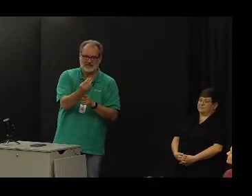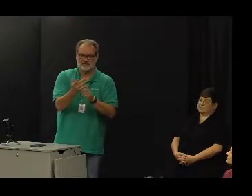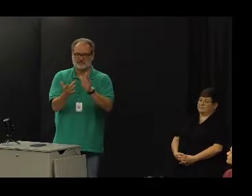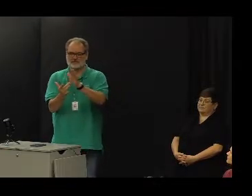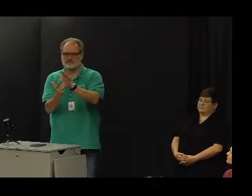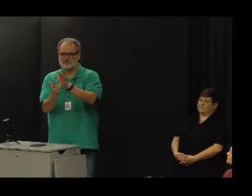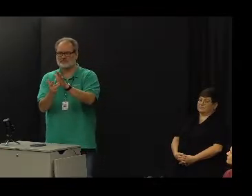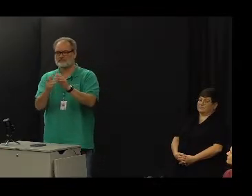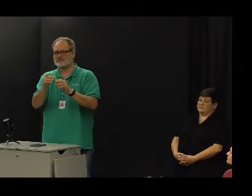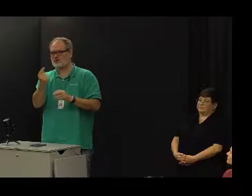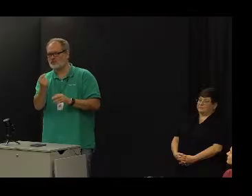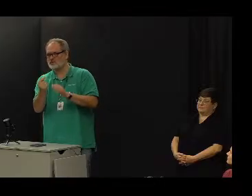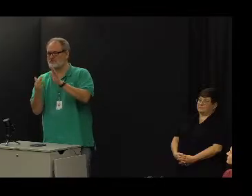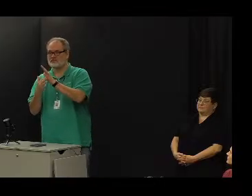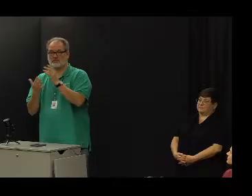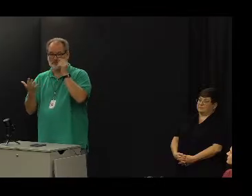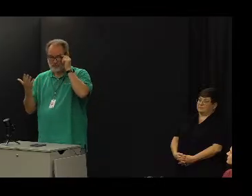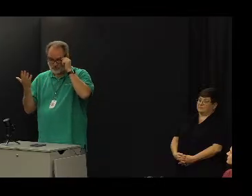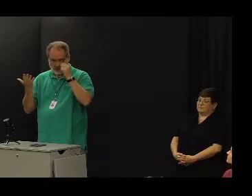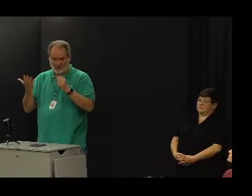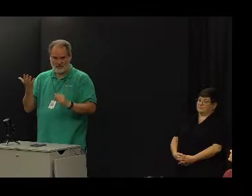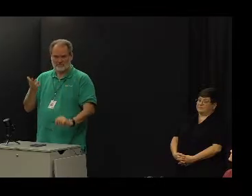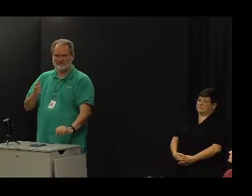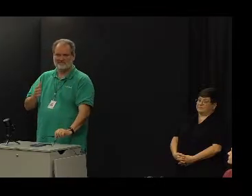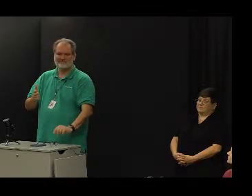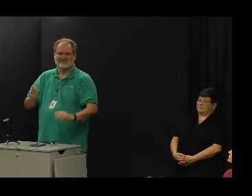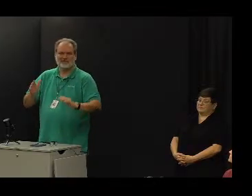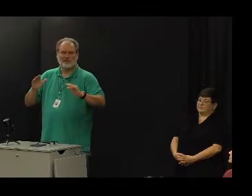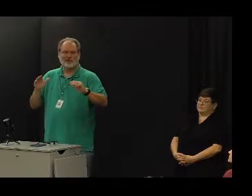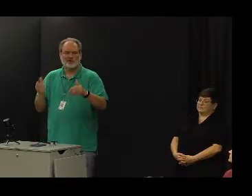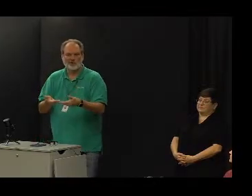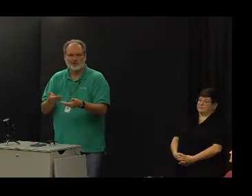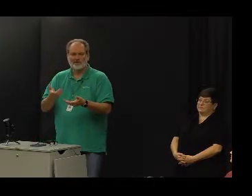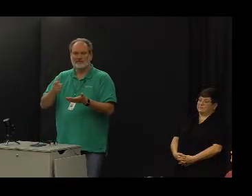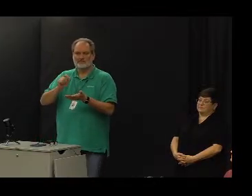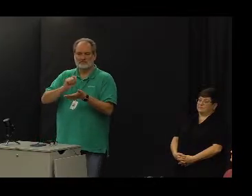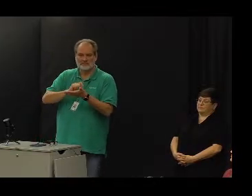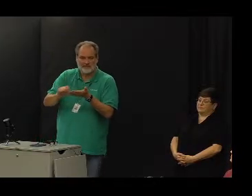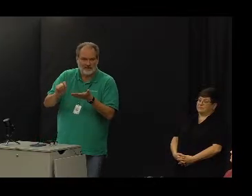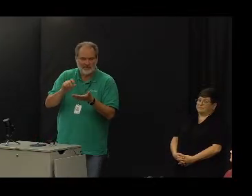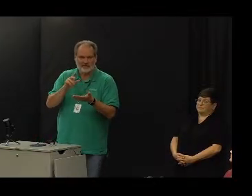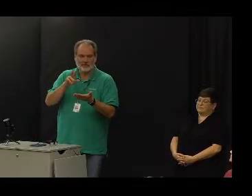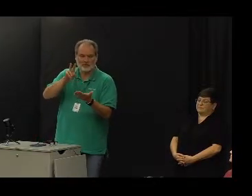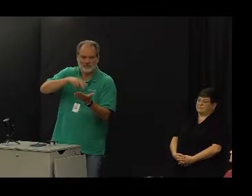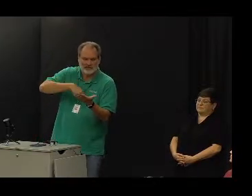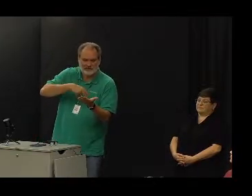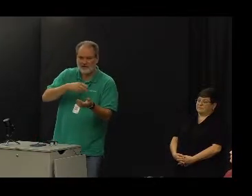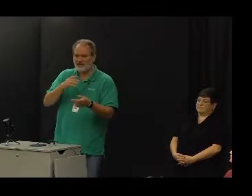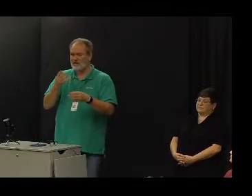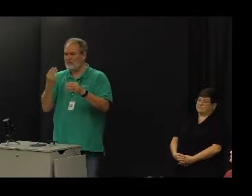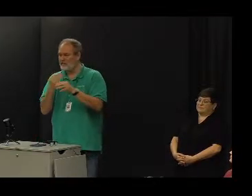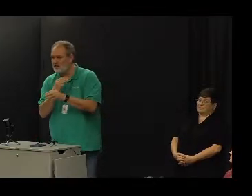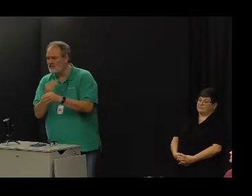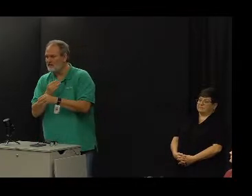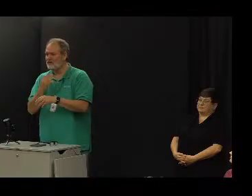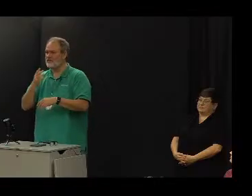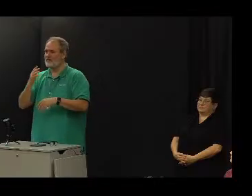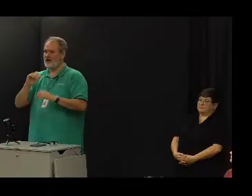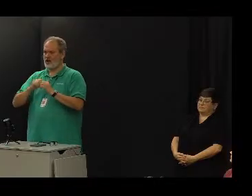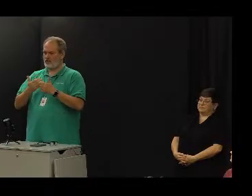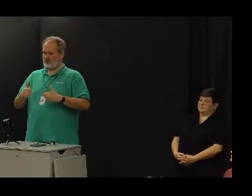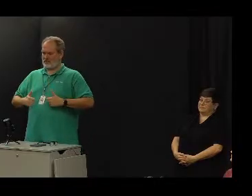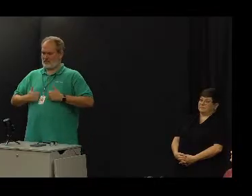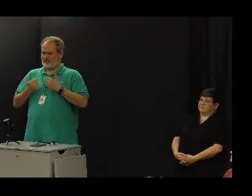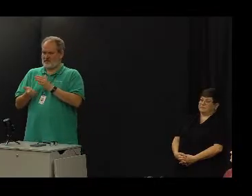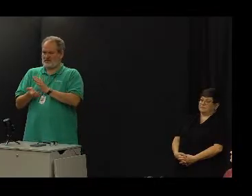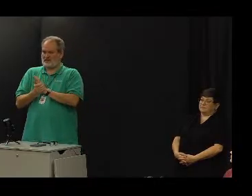So we have the freshmen that meet on Monday, sophomores meet on Tuesday, and the purpose of these meetings is